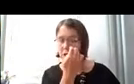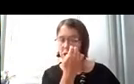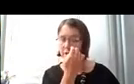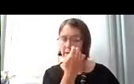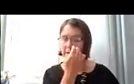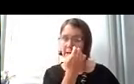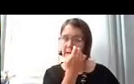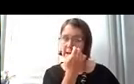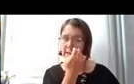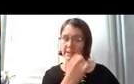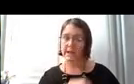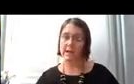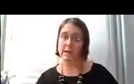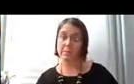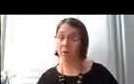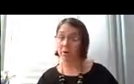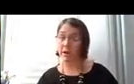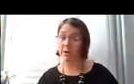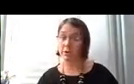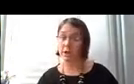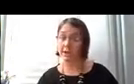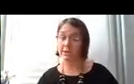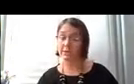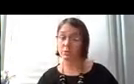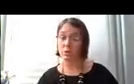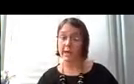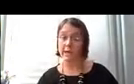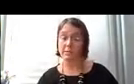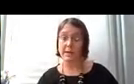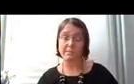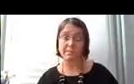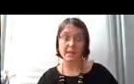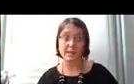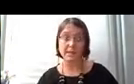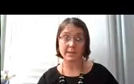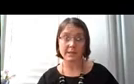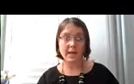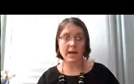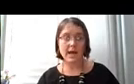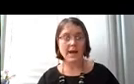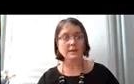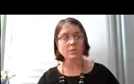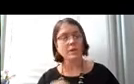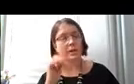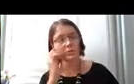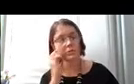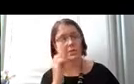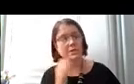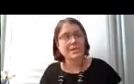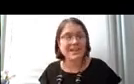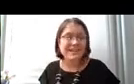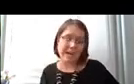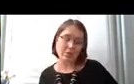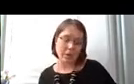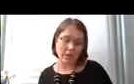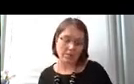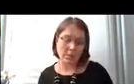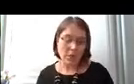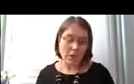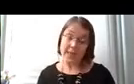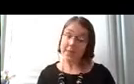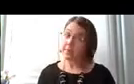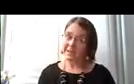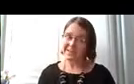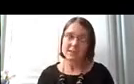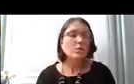the lesson looking at our outlines, what LMI means, and we're going to move on to the second